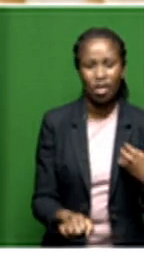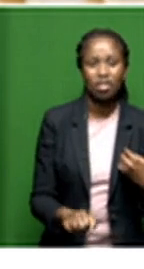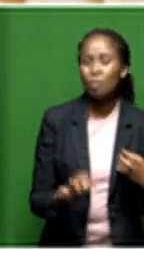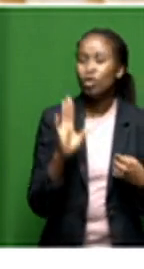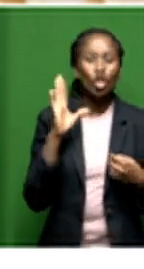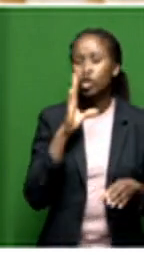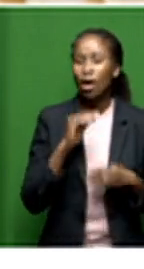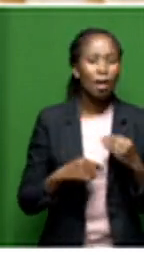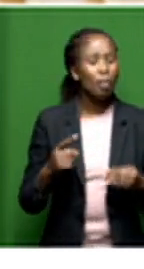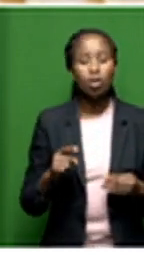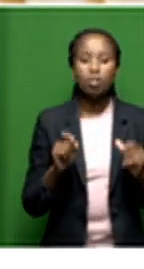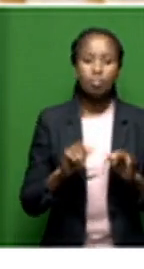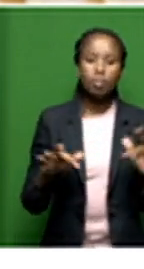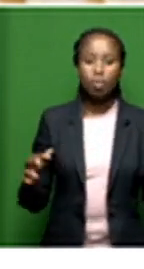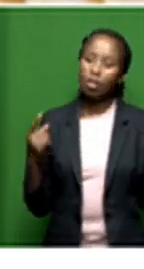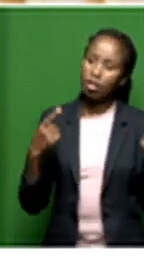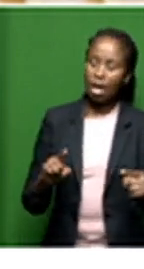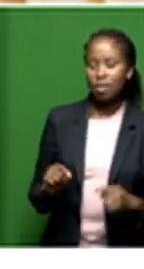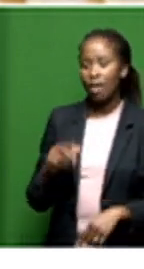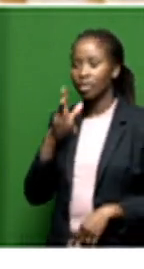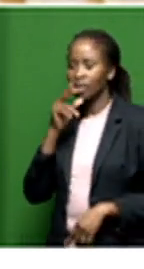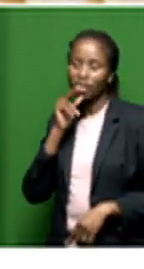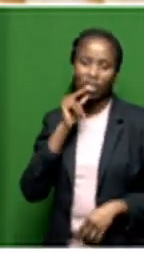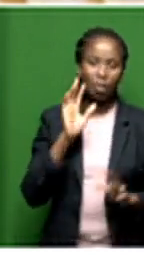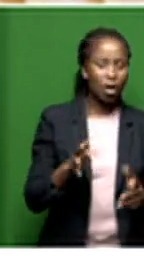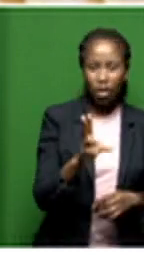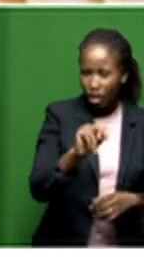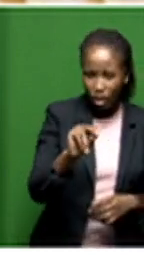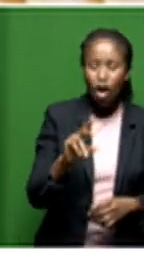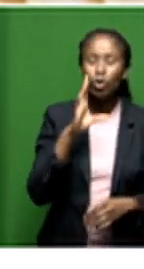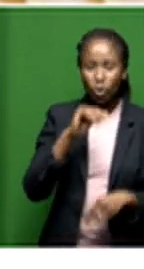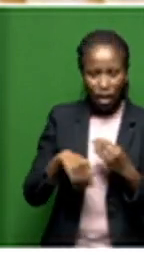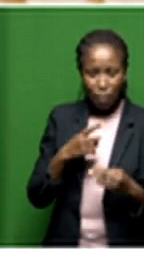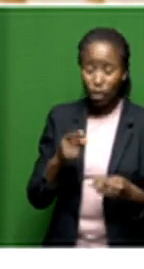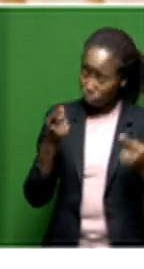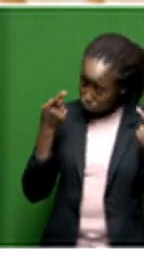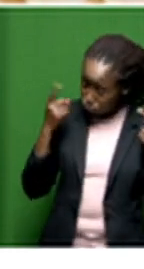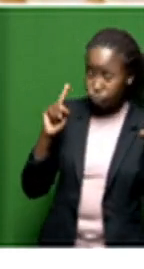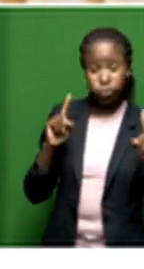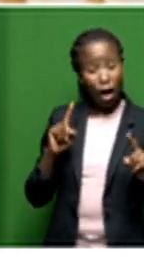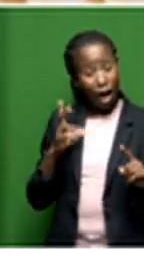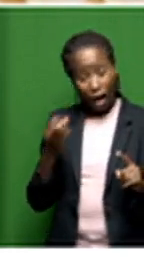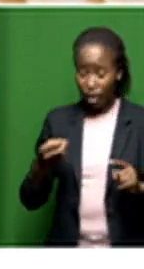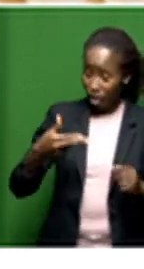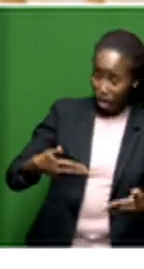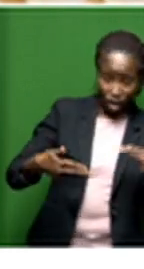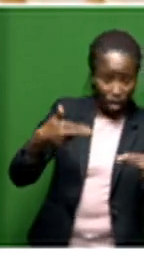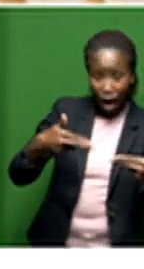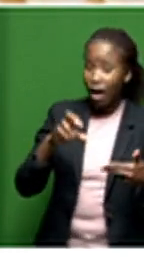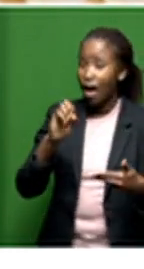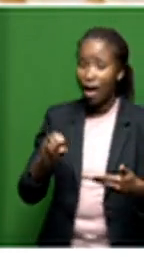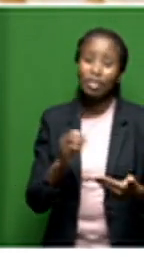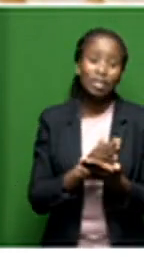people arriving there and threatening you verbally. We're talking about threats, high caliber weapons, not one or two,